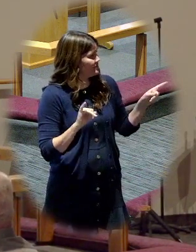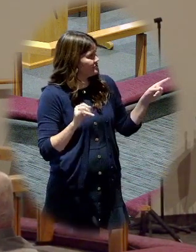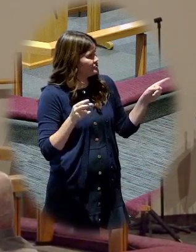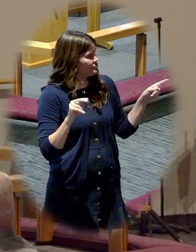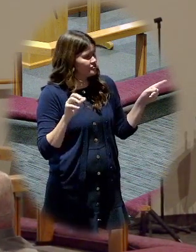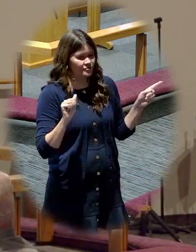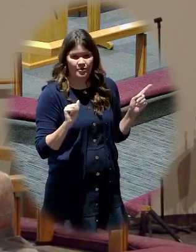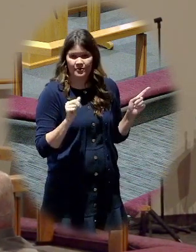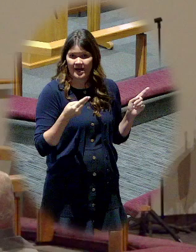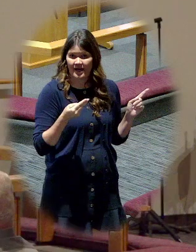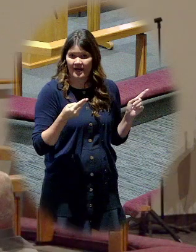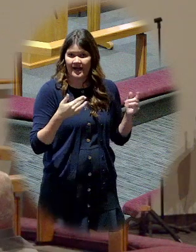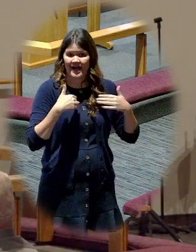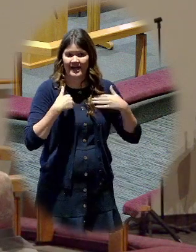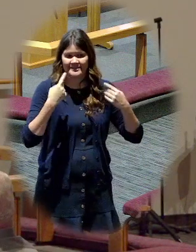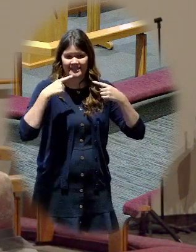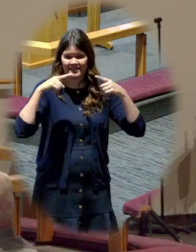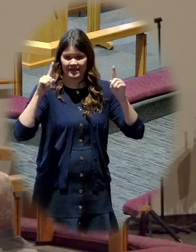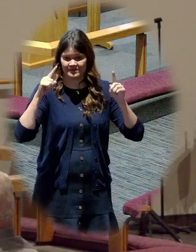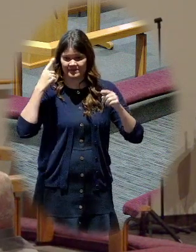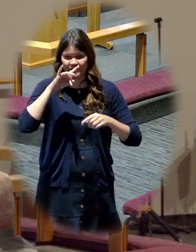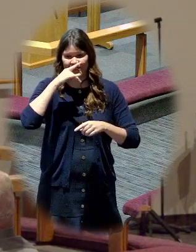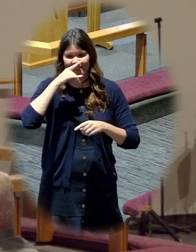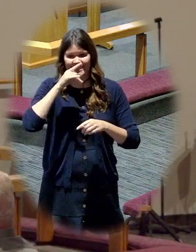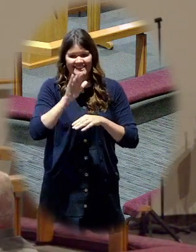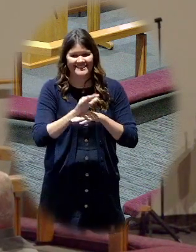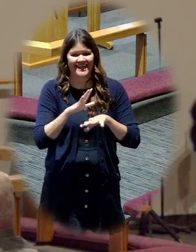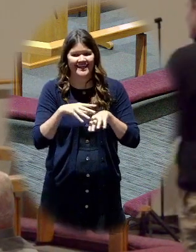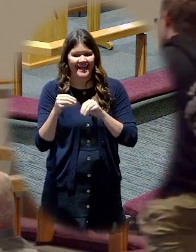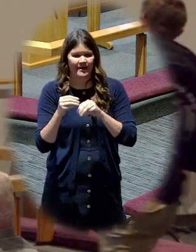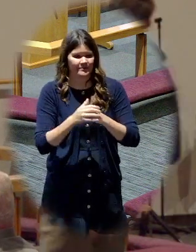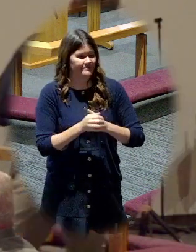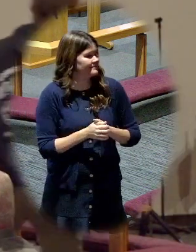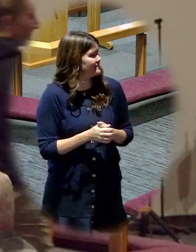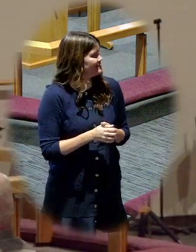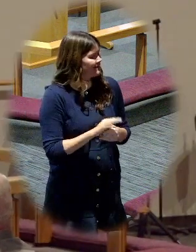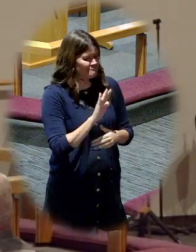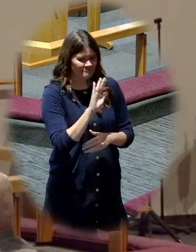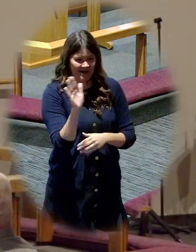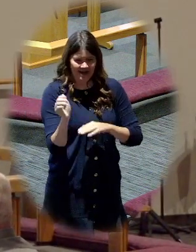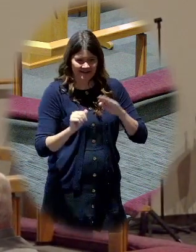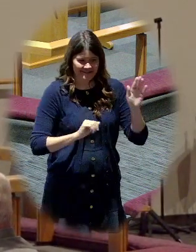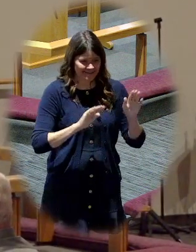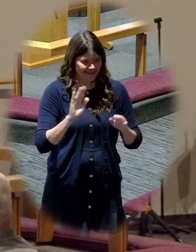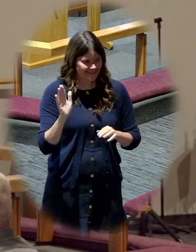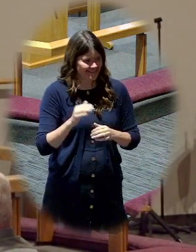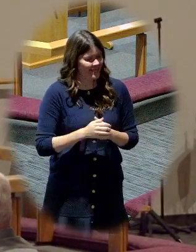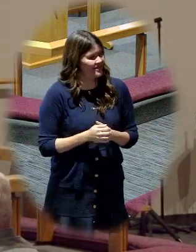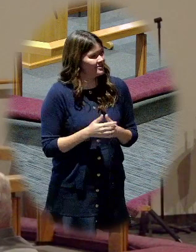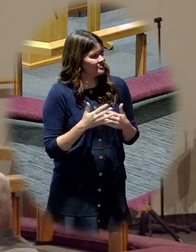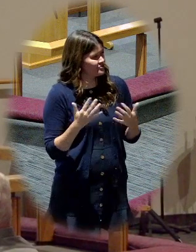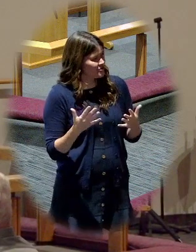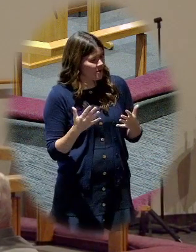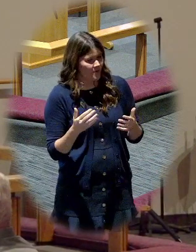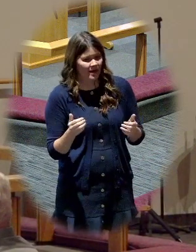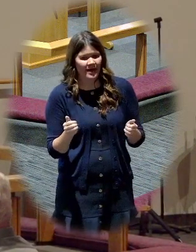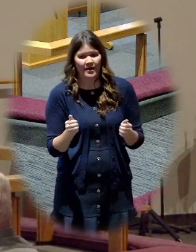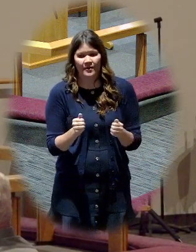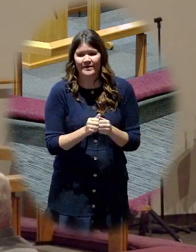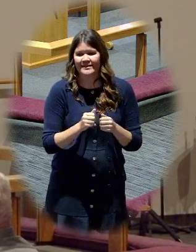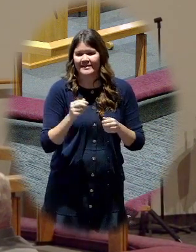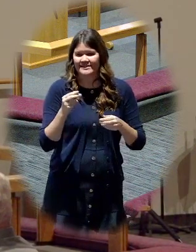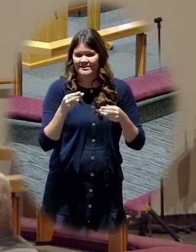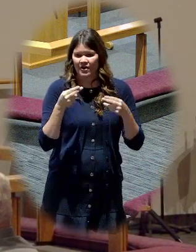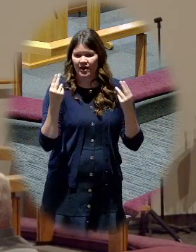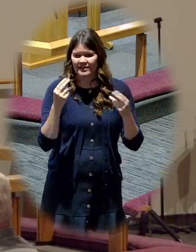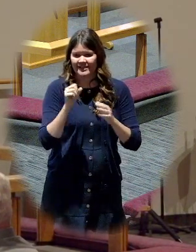got an announcement for our kids' night out. Hi, everyone. How's it going? So, with this holiday